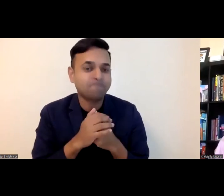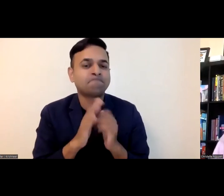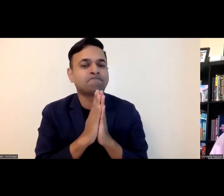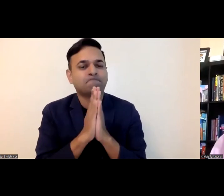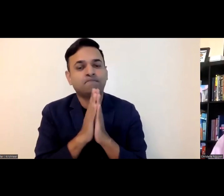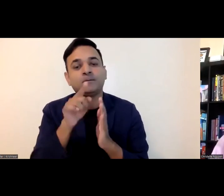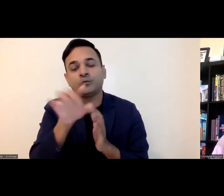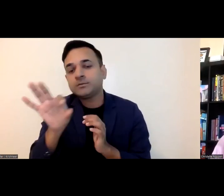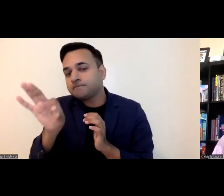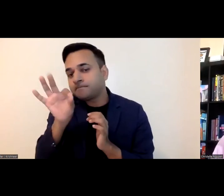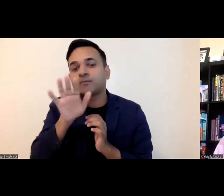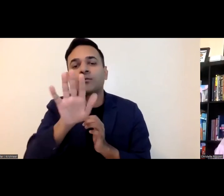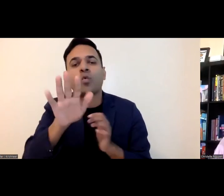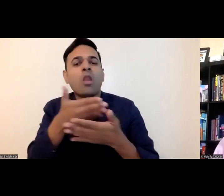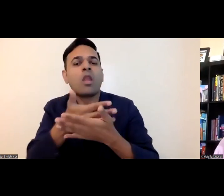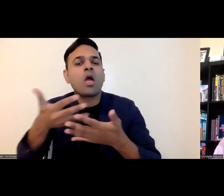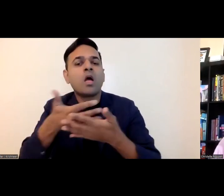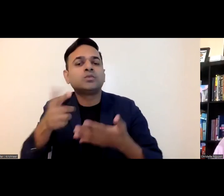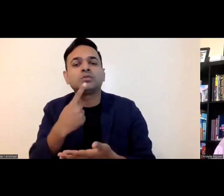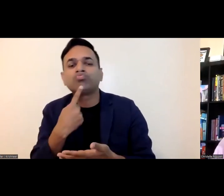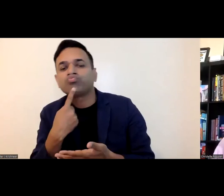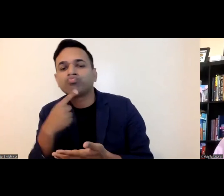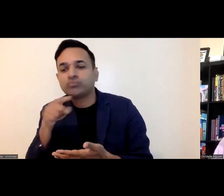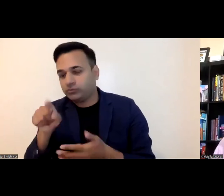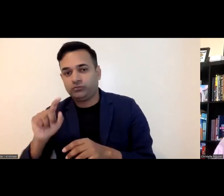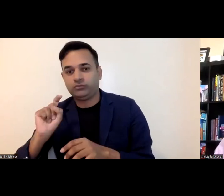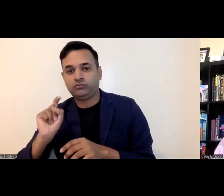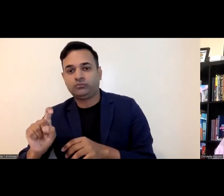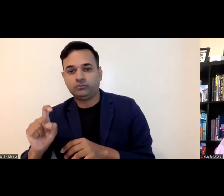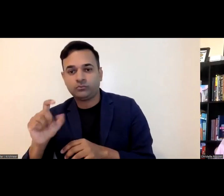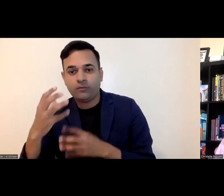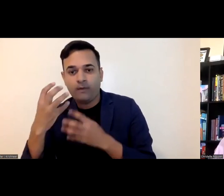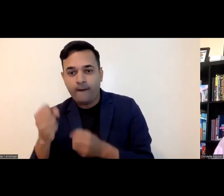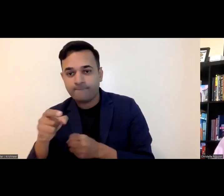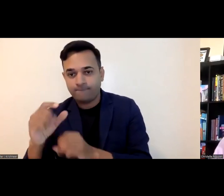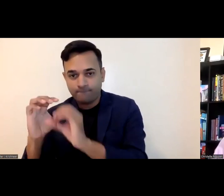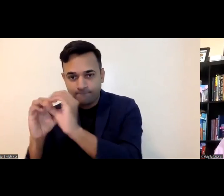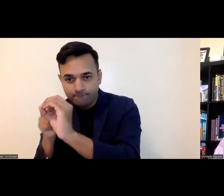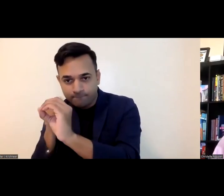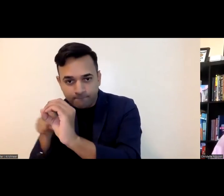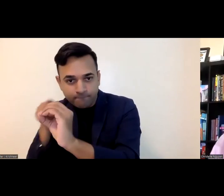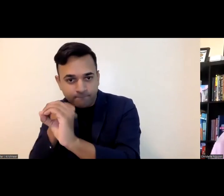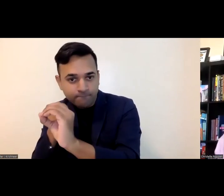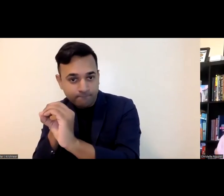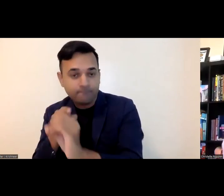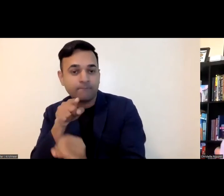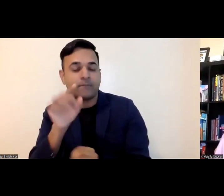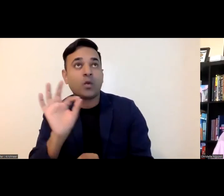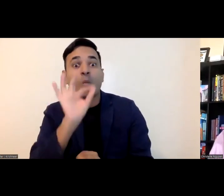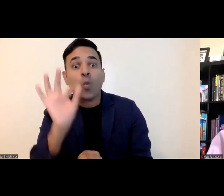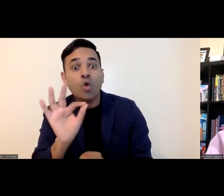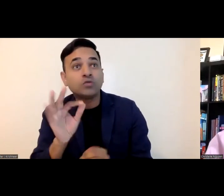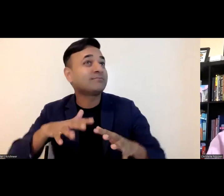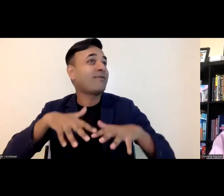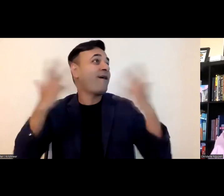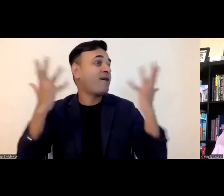is monitoring both and will try to respond to questions in the course of the event where possible. We hope that we will have time